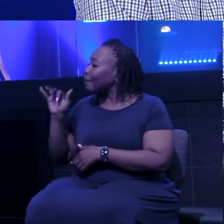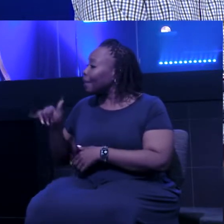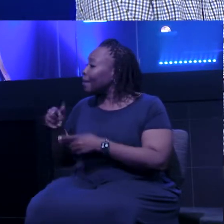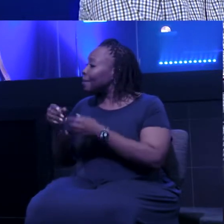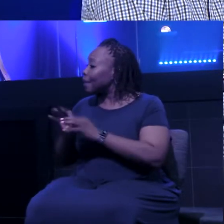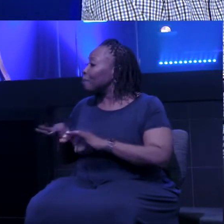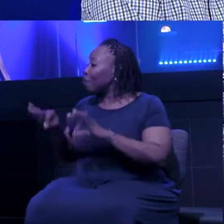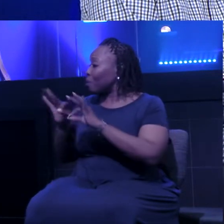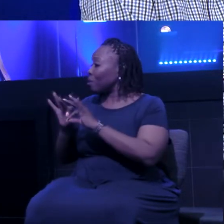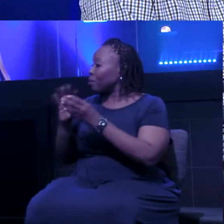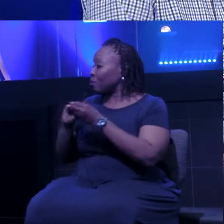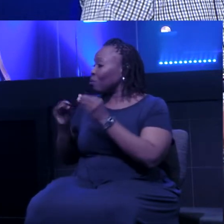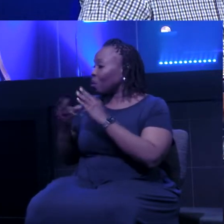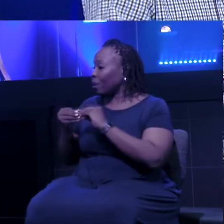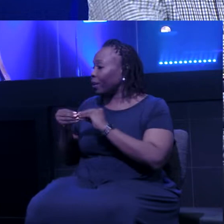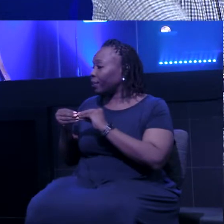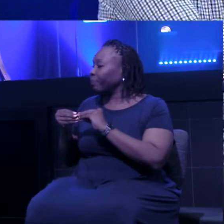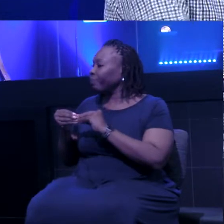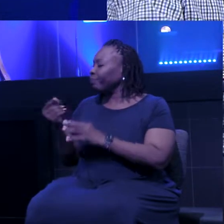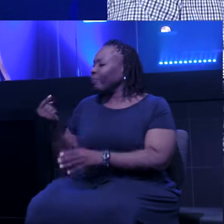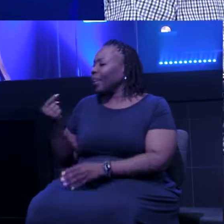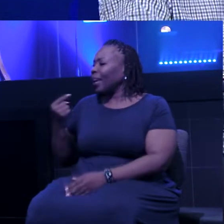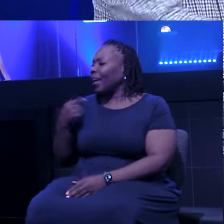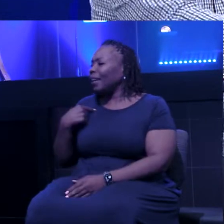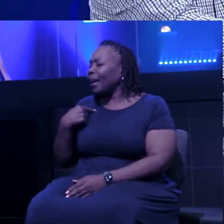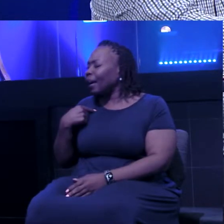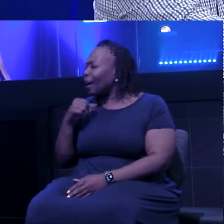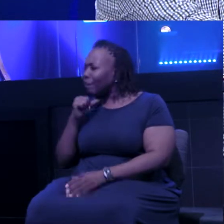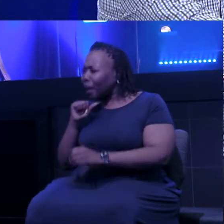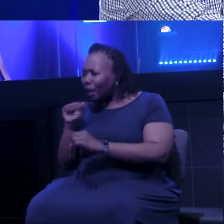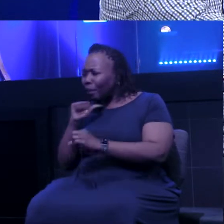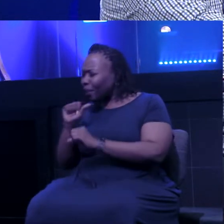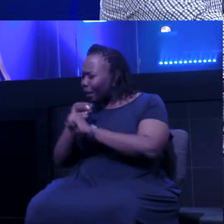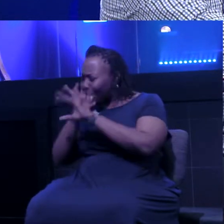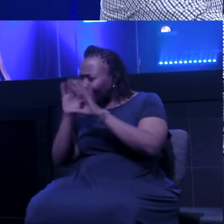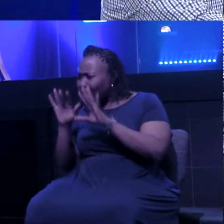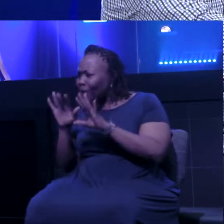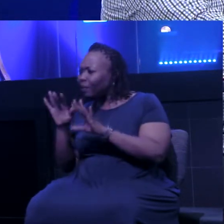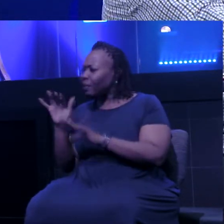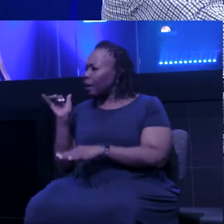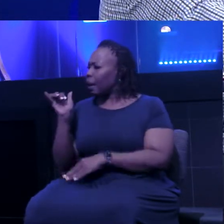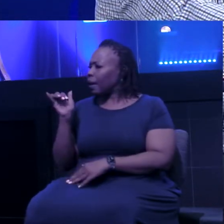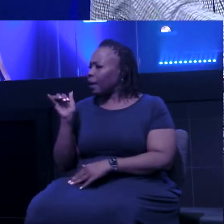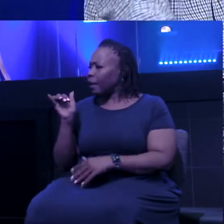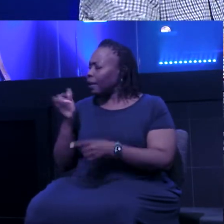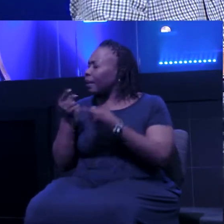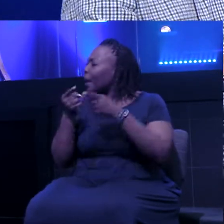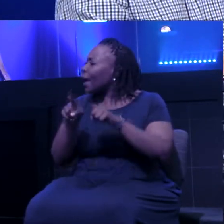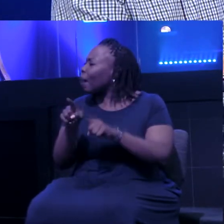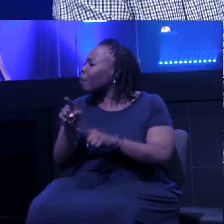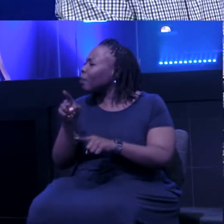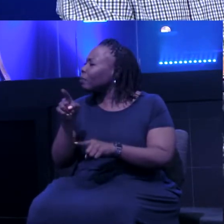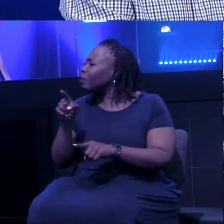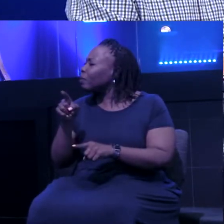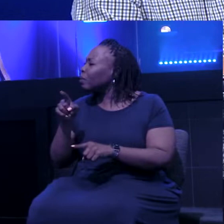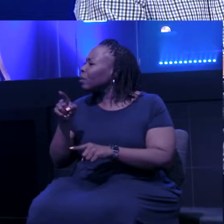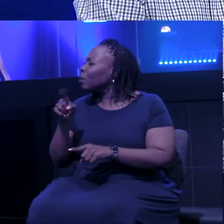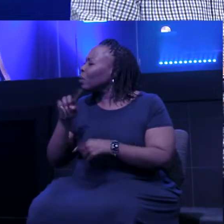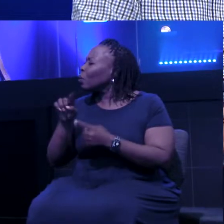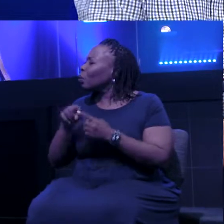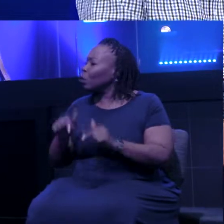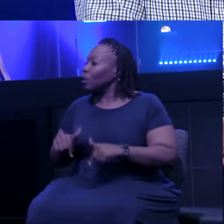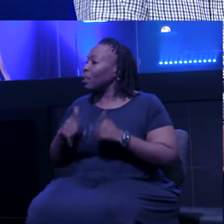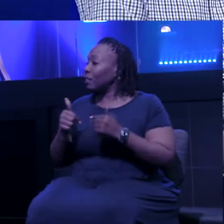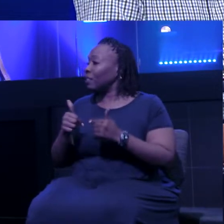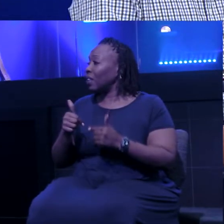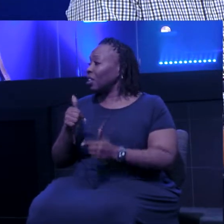of your story. Yeah. And I'm a little unclear. Did that happen when you guys still lived in Chicago? Yeah. Is part of the reason that you moved to Western Michigan? Yes. So,